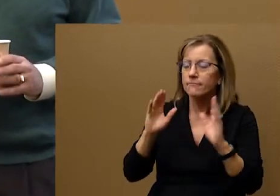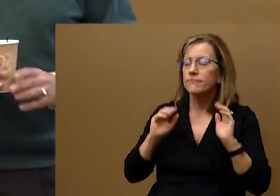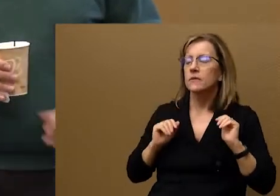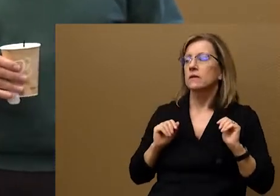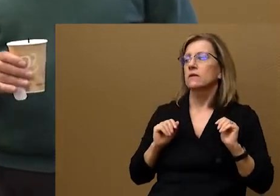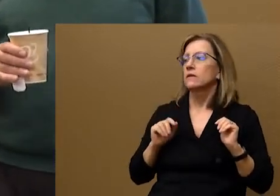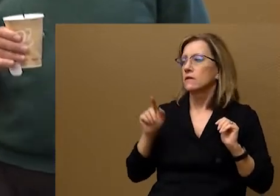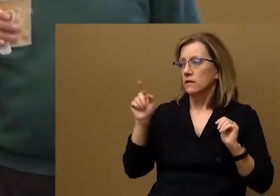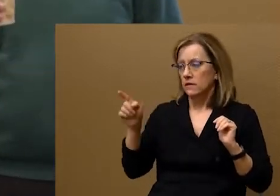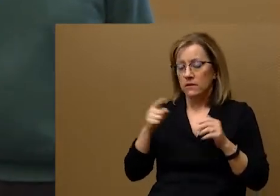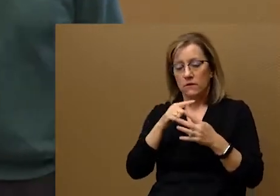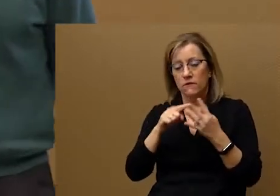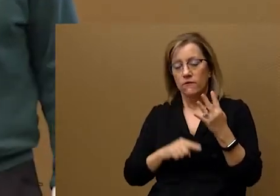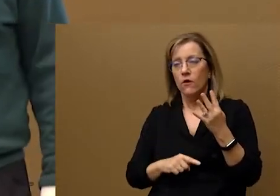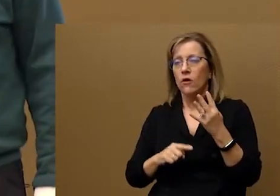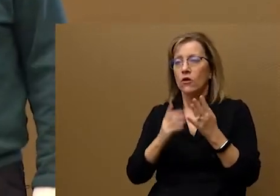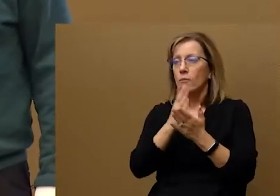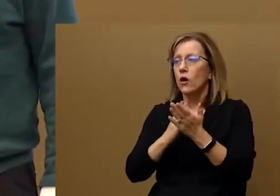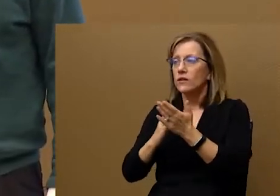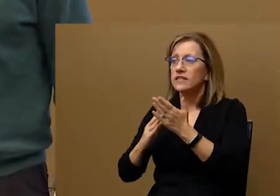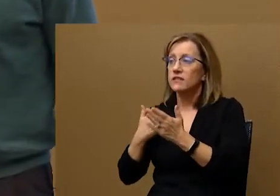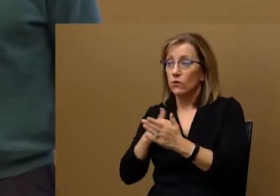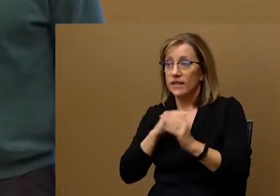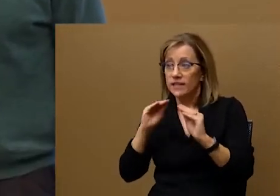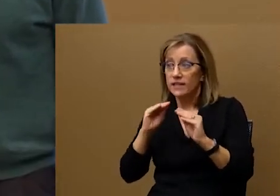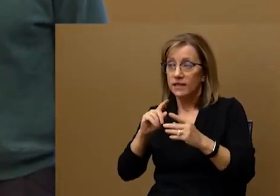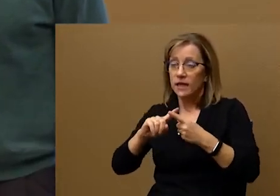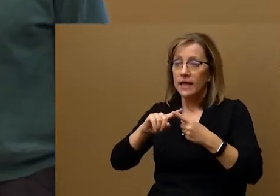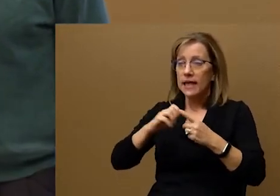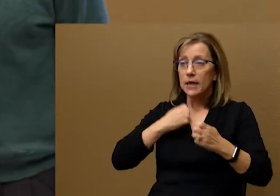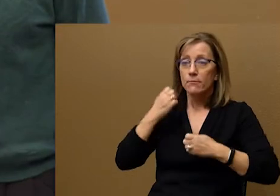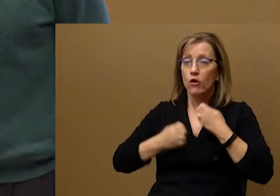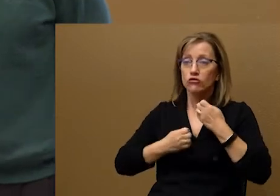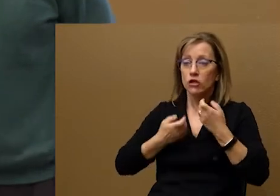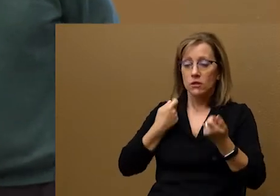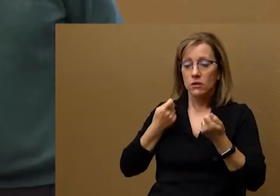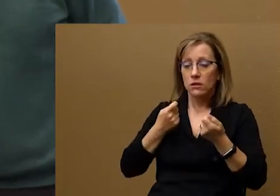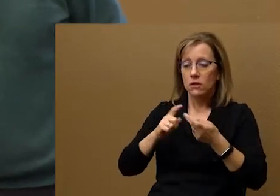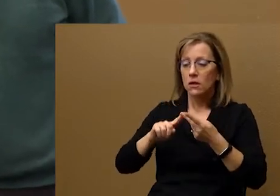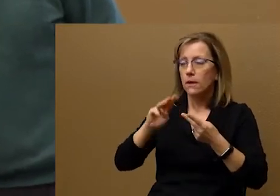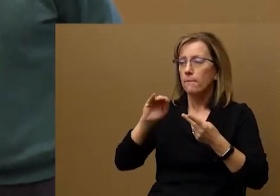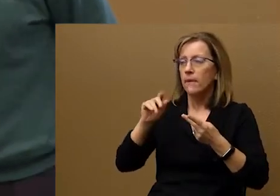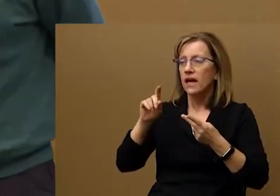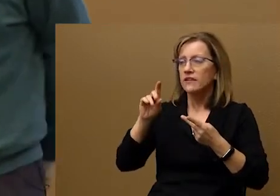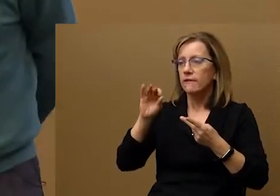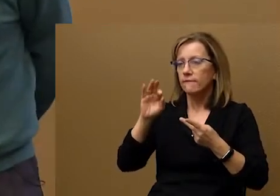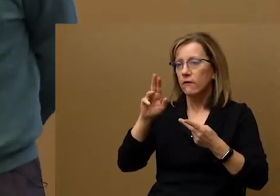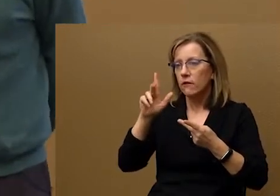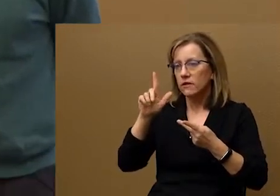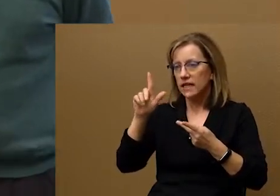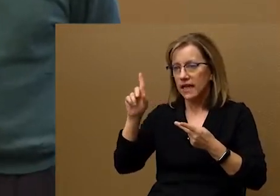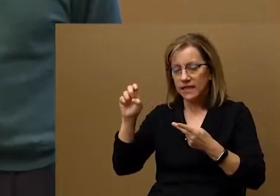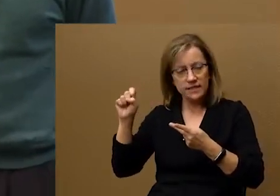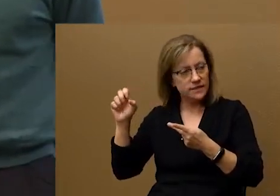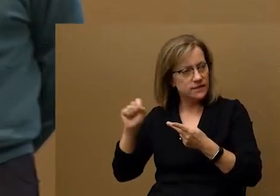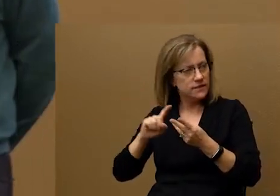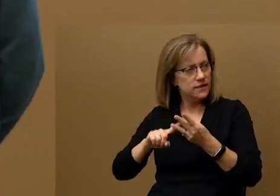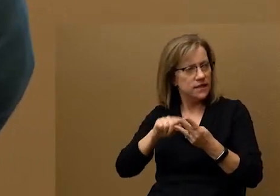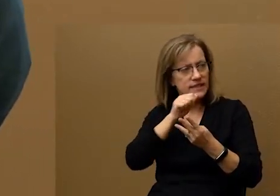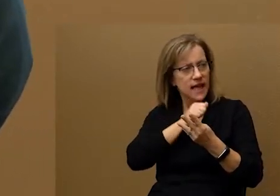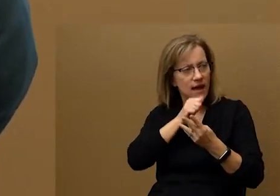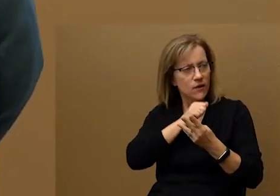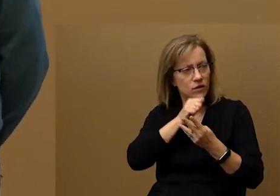And the 4 components that we teach are emotion regulation, mindfulness, distress